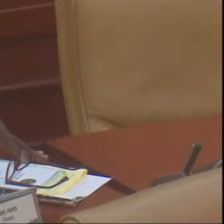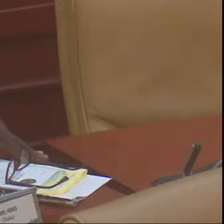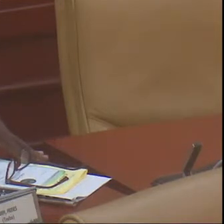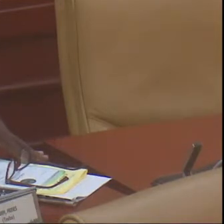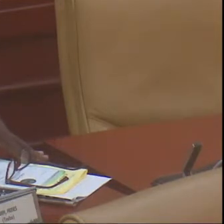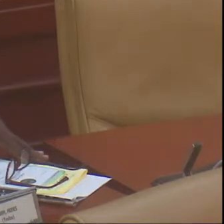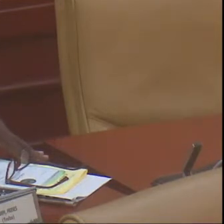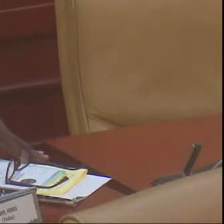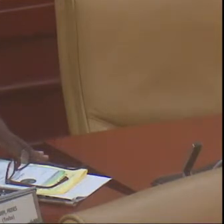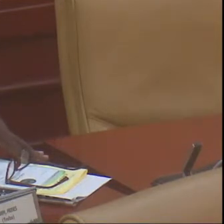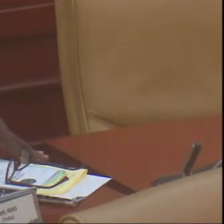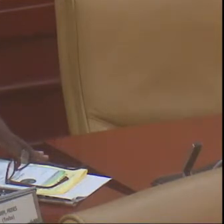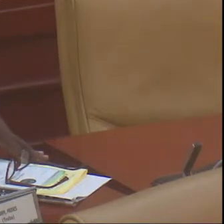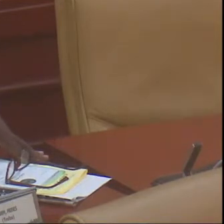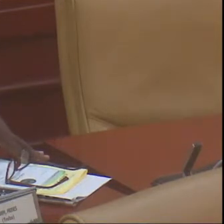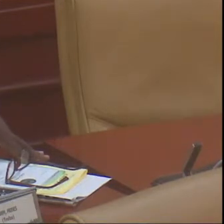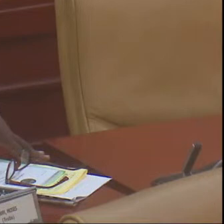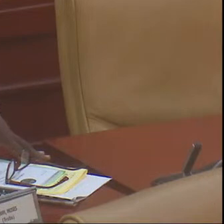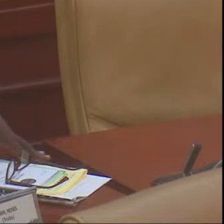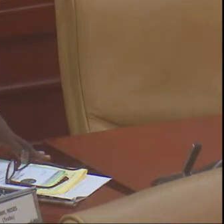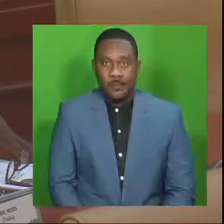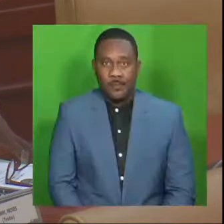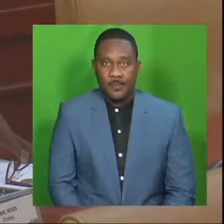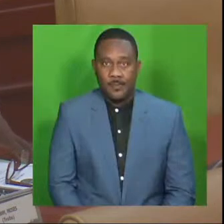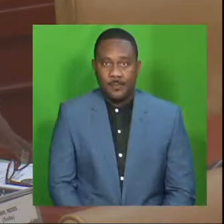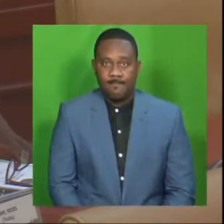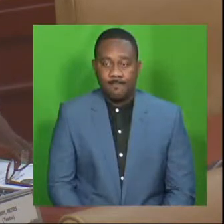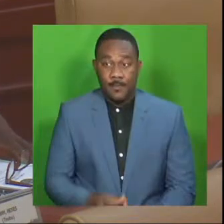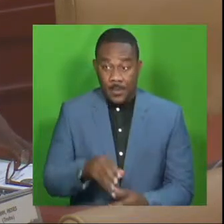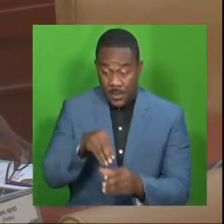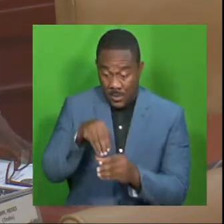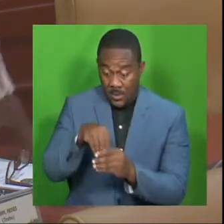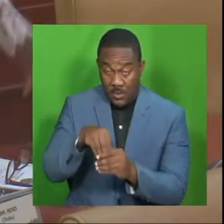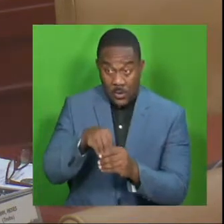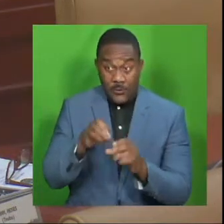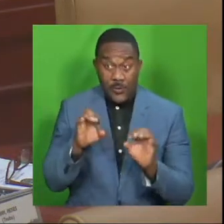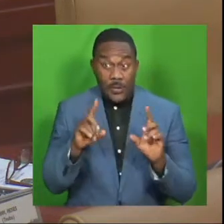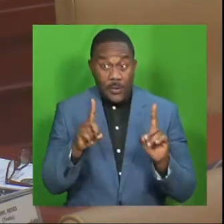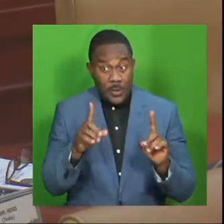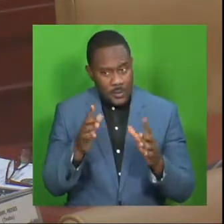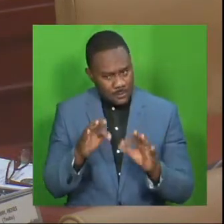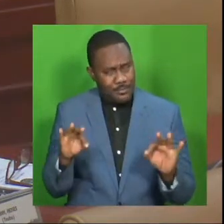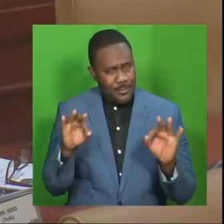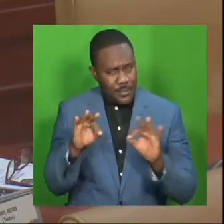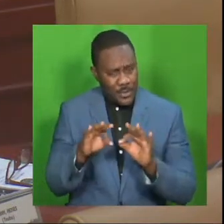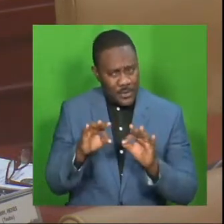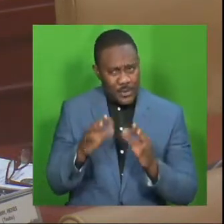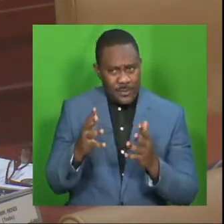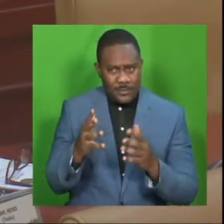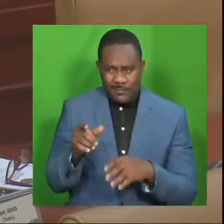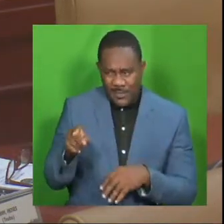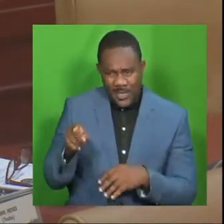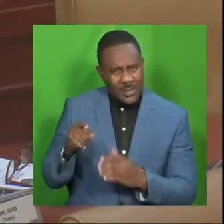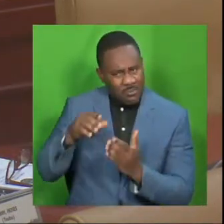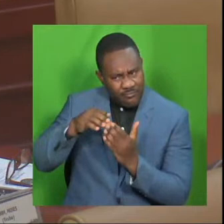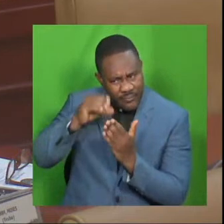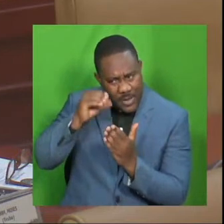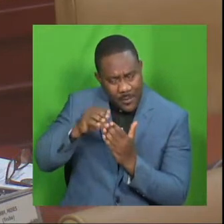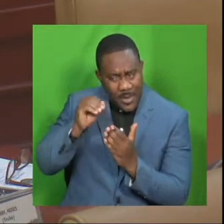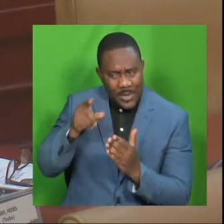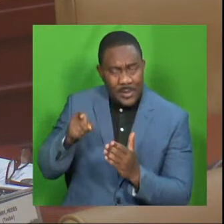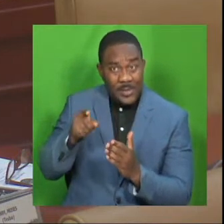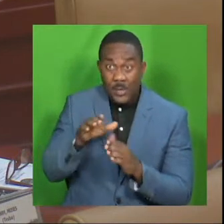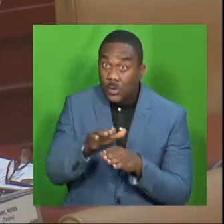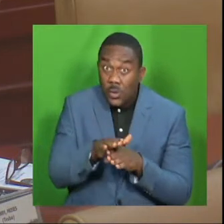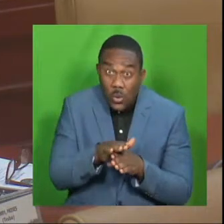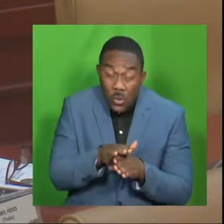challenged, but it seems to be intangible, you can't see it. Mr. Speaker, and it is the slow learner,